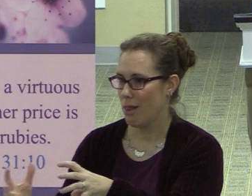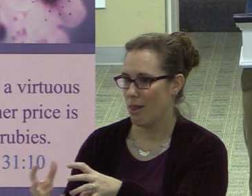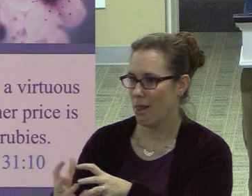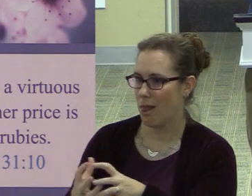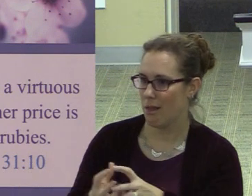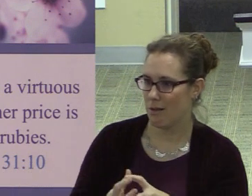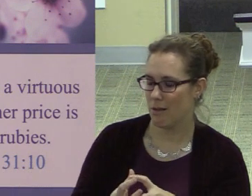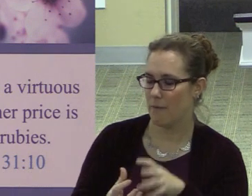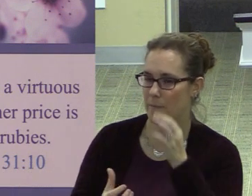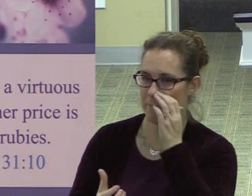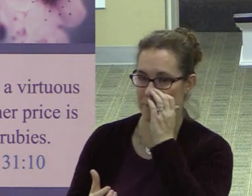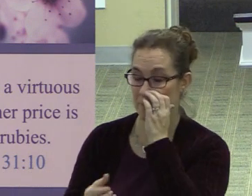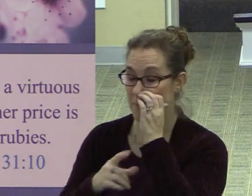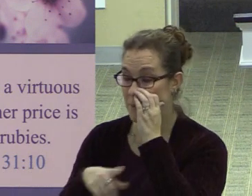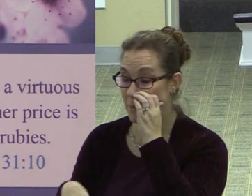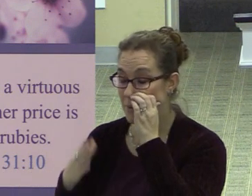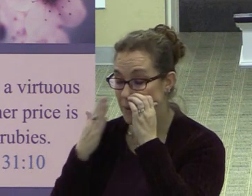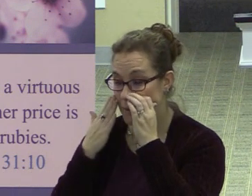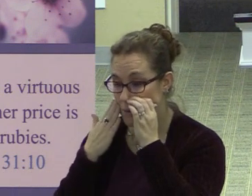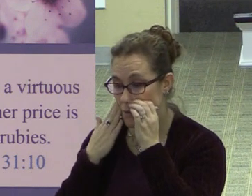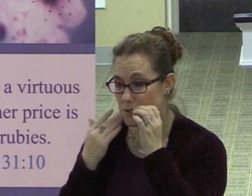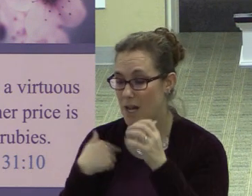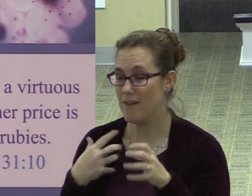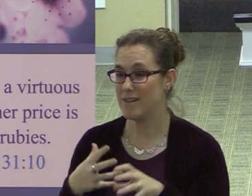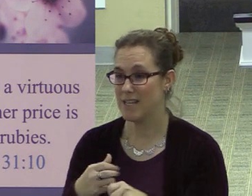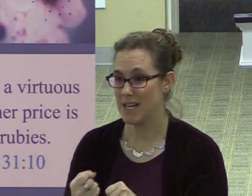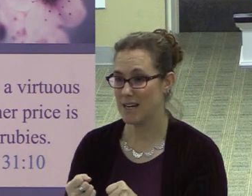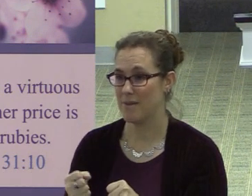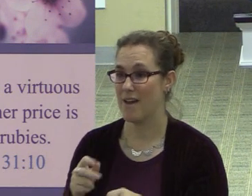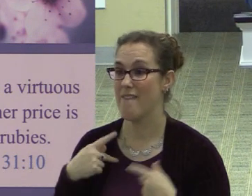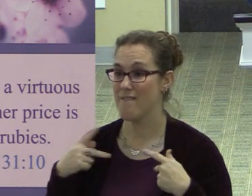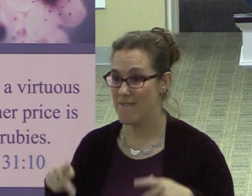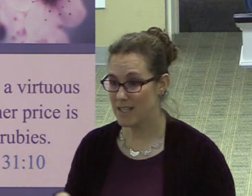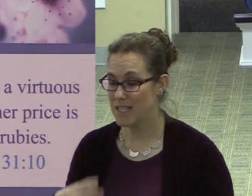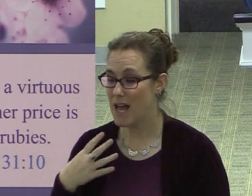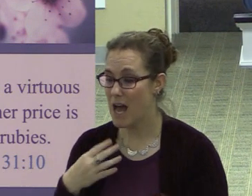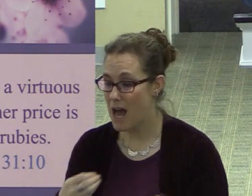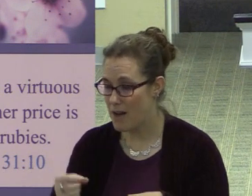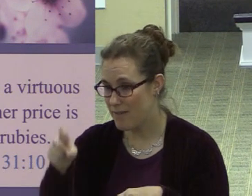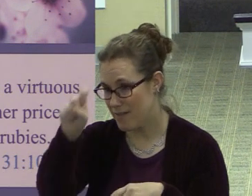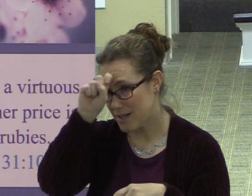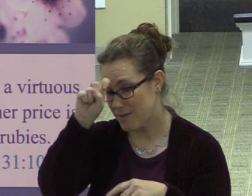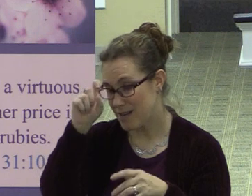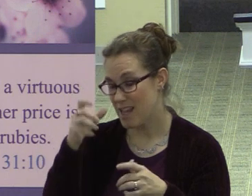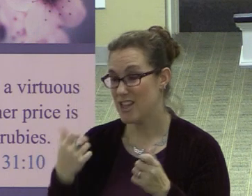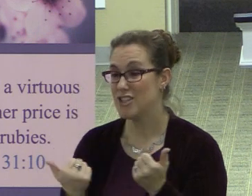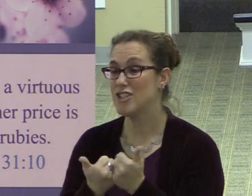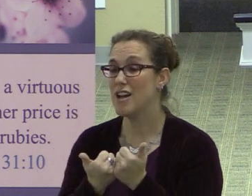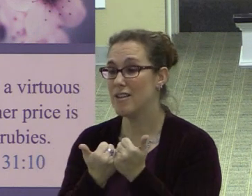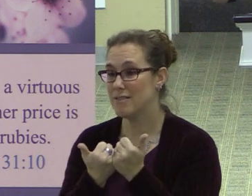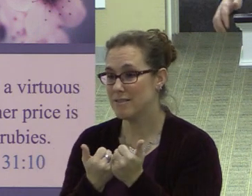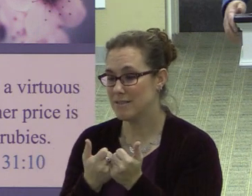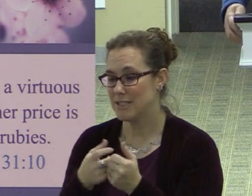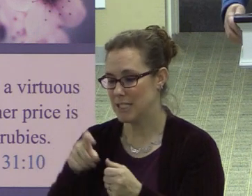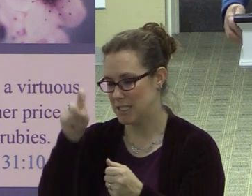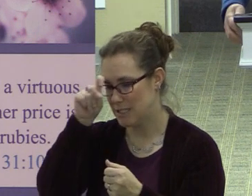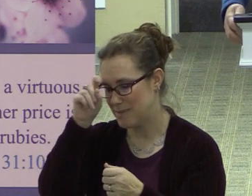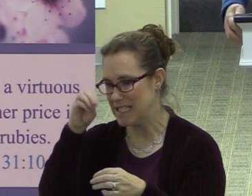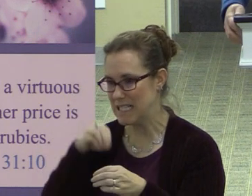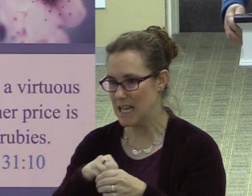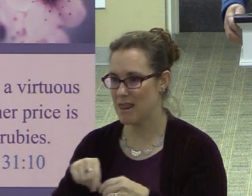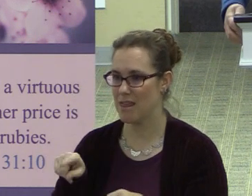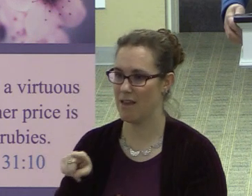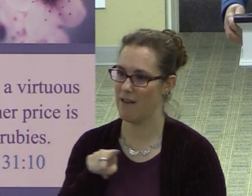But the Lord knows, I've taken them physically out of Egypt, but now the challenge is Egypt is in them.